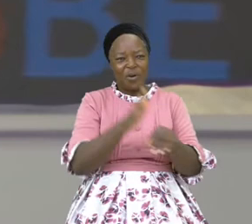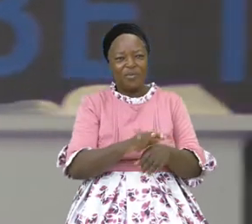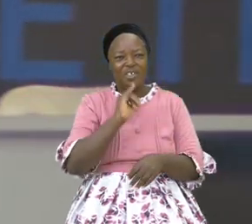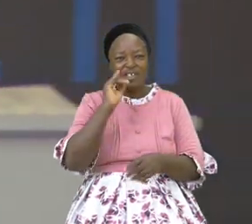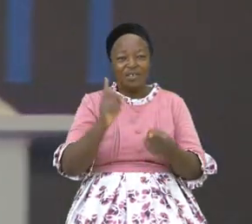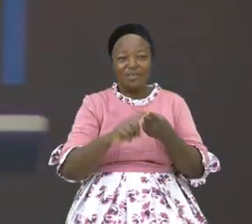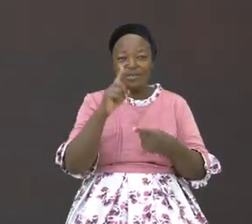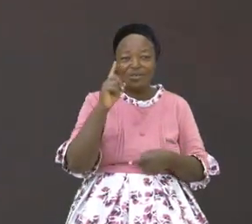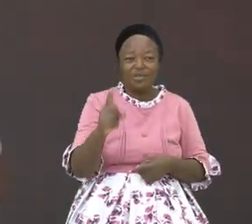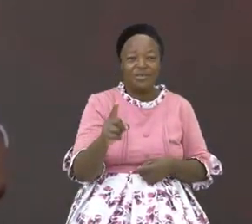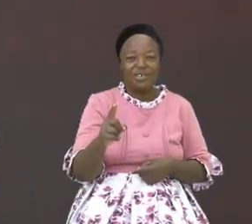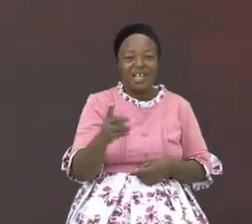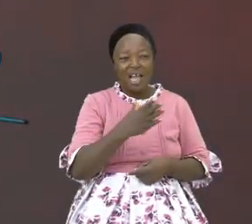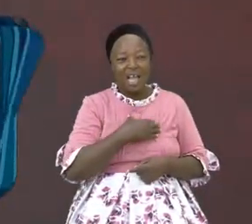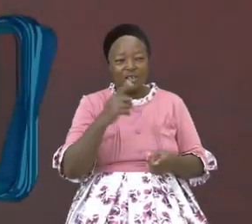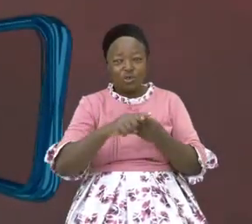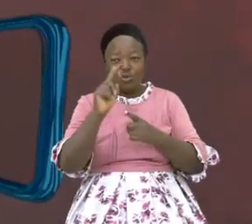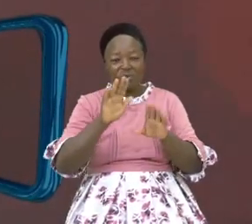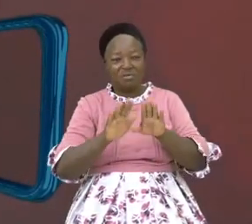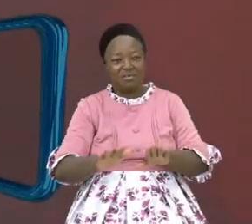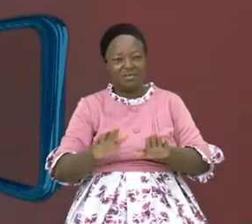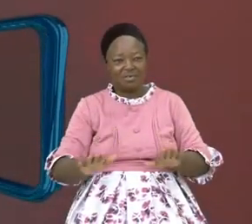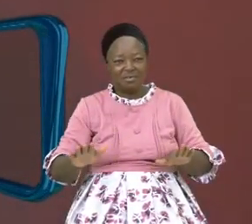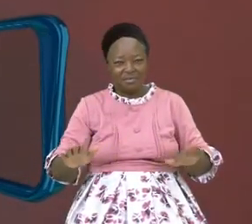you and to your children.